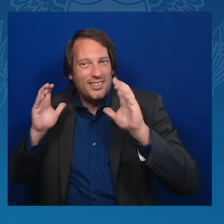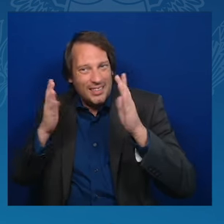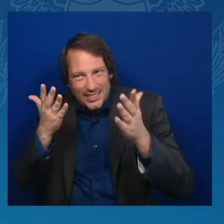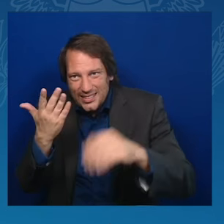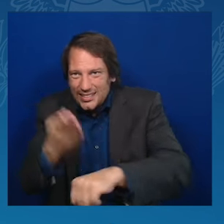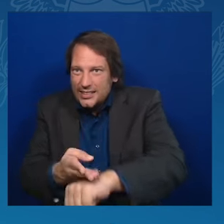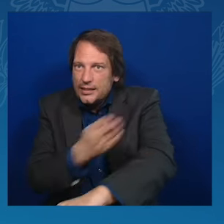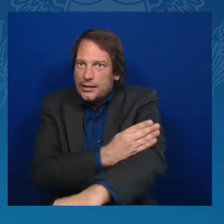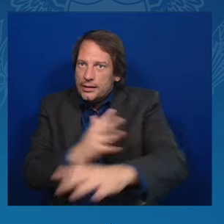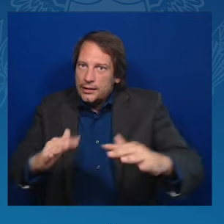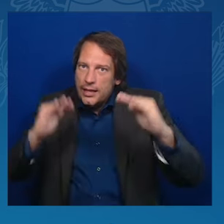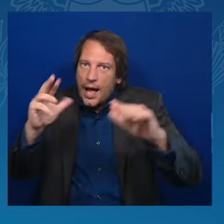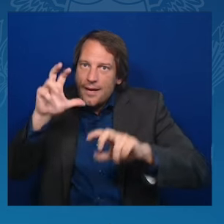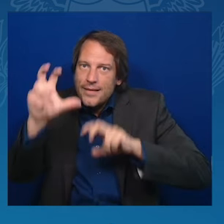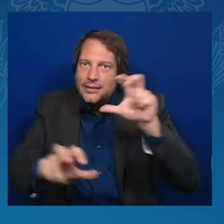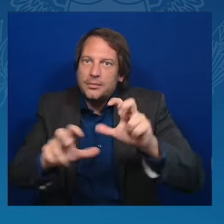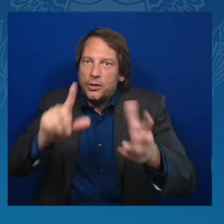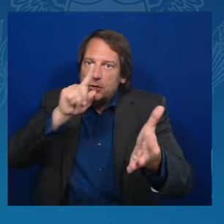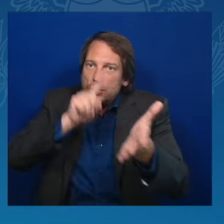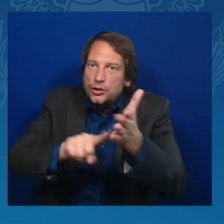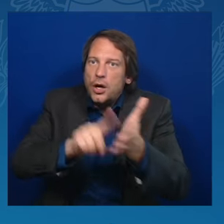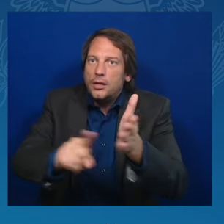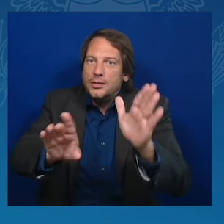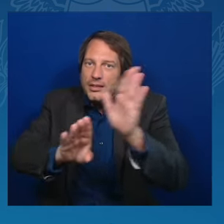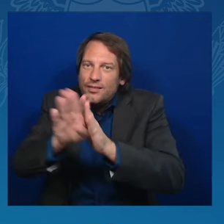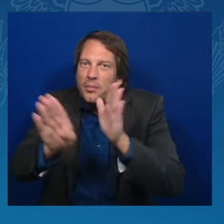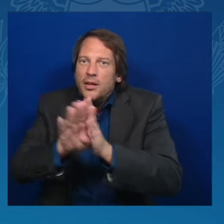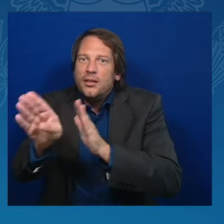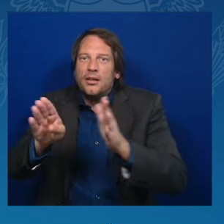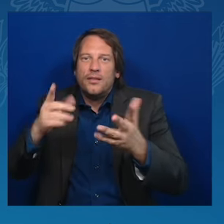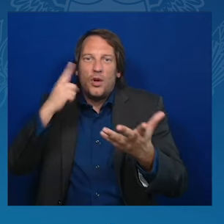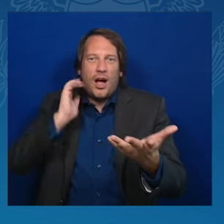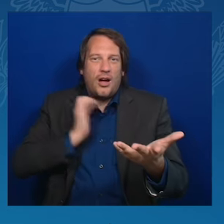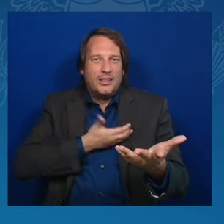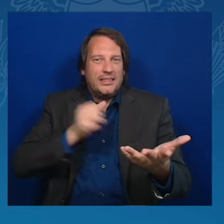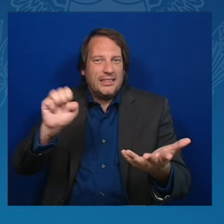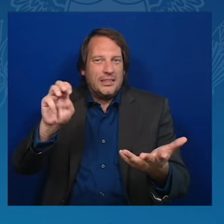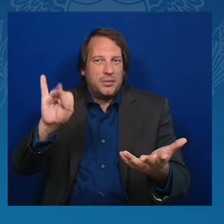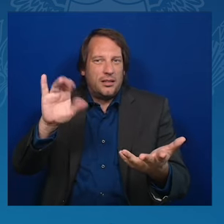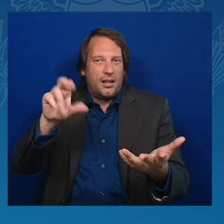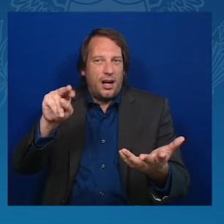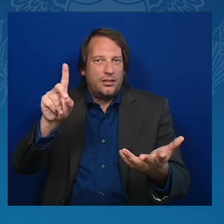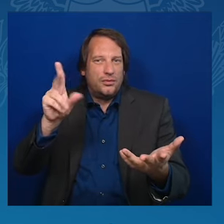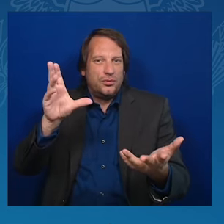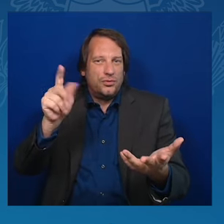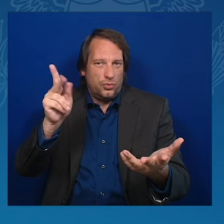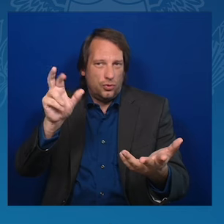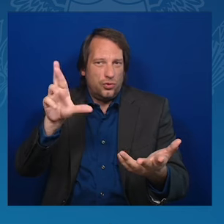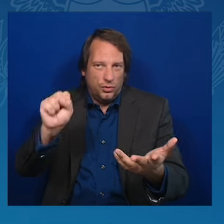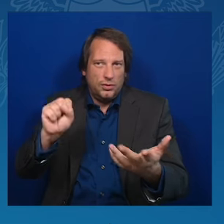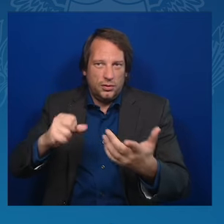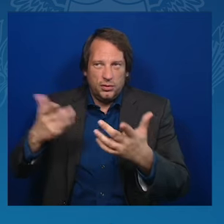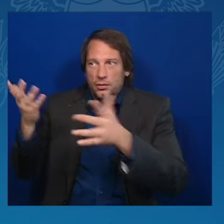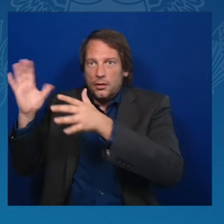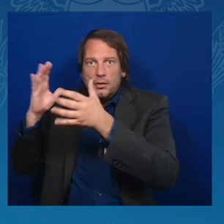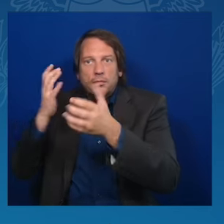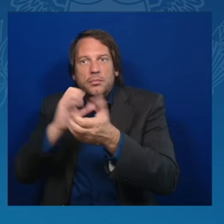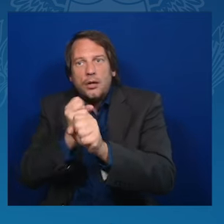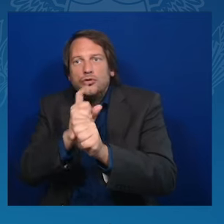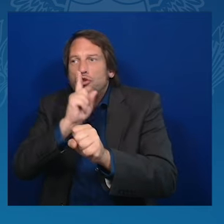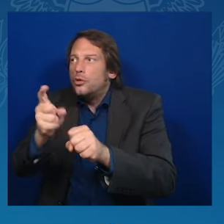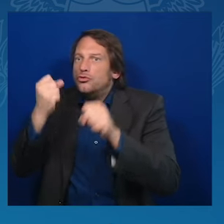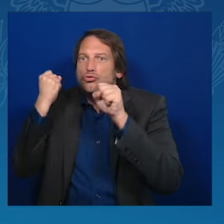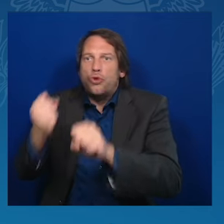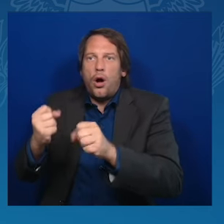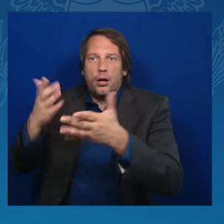American manufacturing industry. And building on our first conversation 18 months ago, yesterday we announced that a